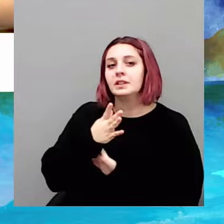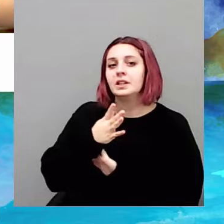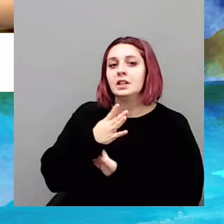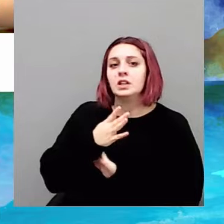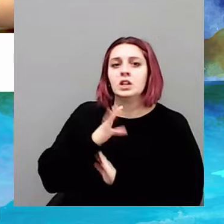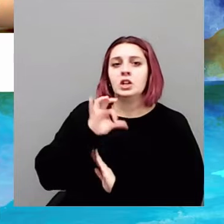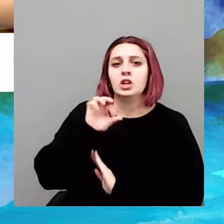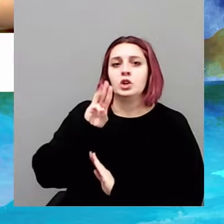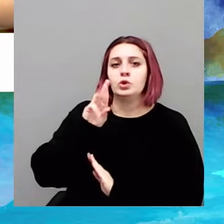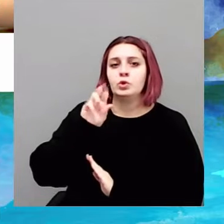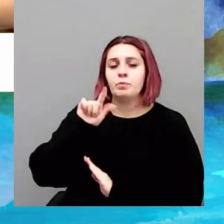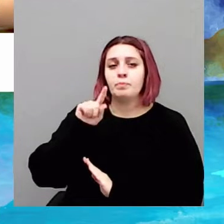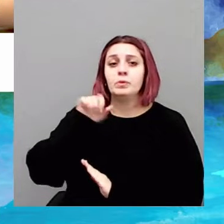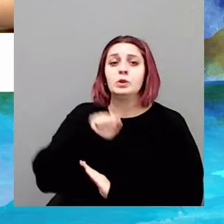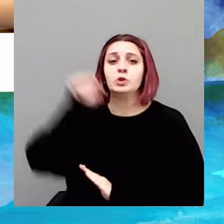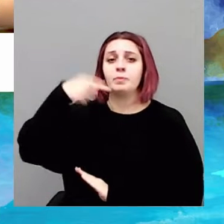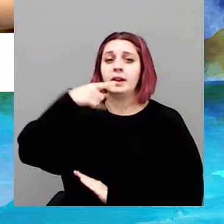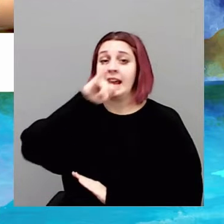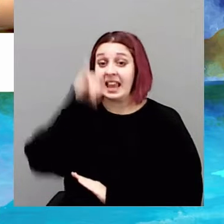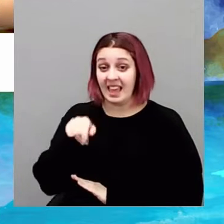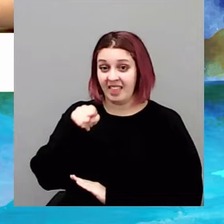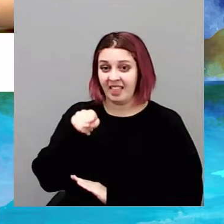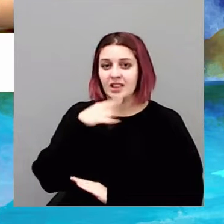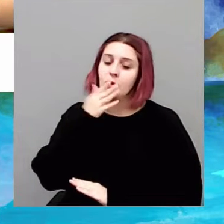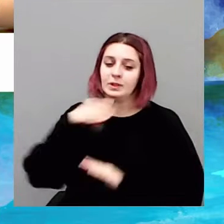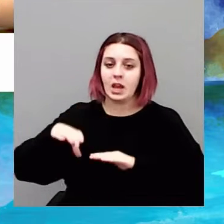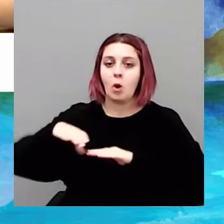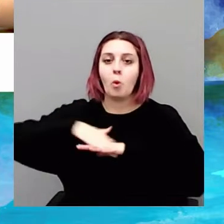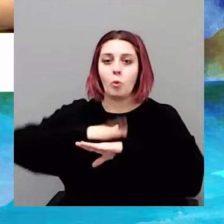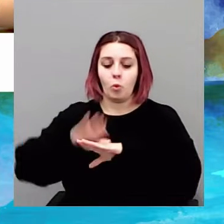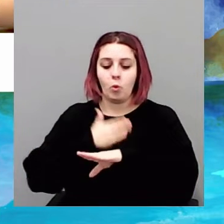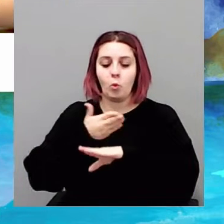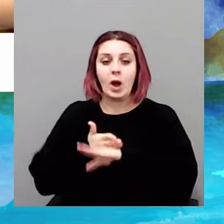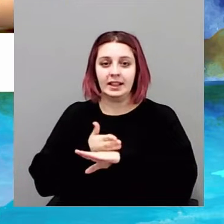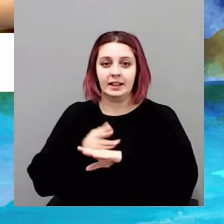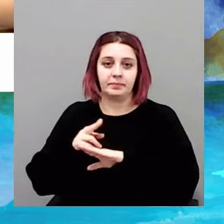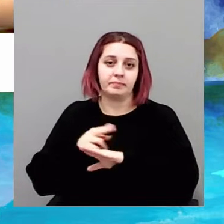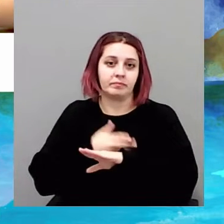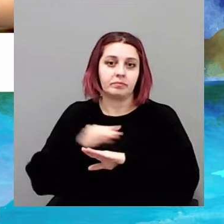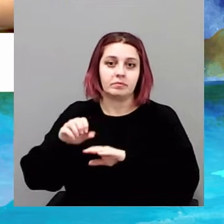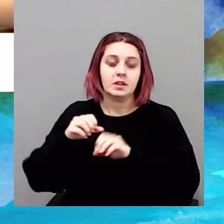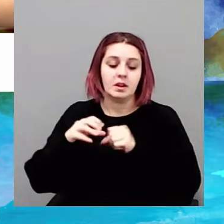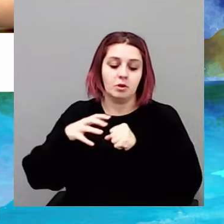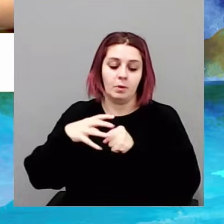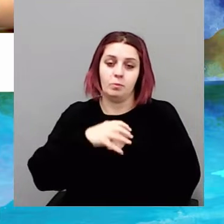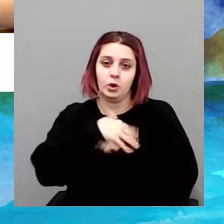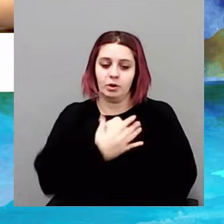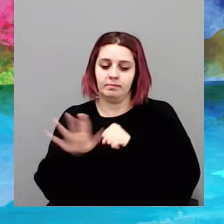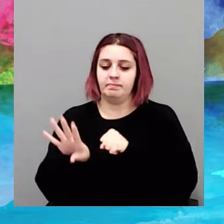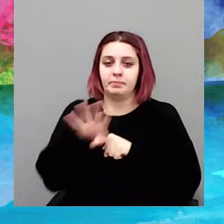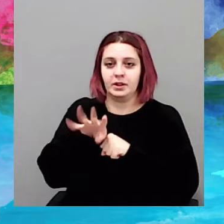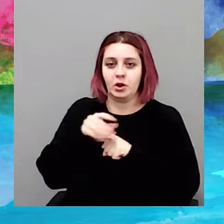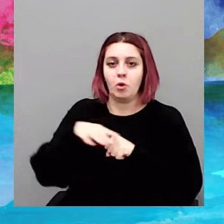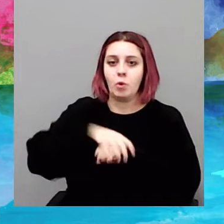with the Super Giz project. And these are types of gloves